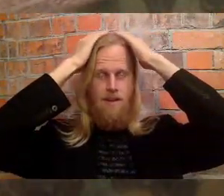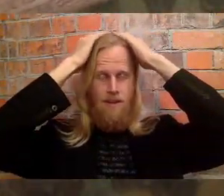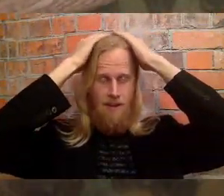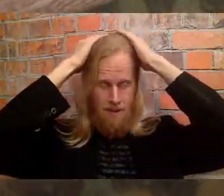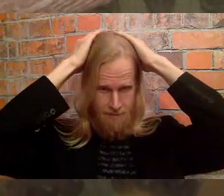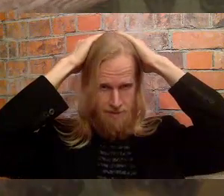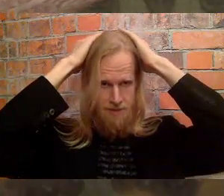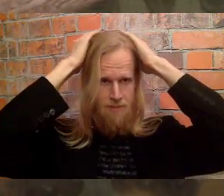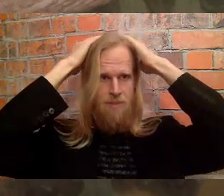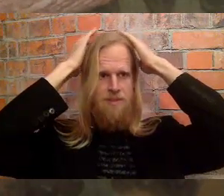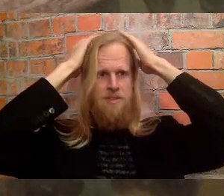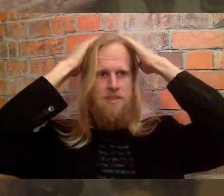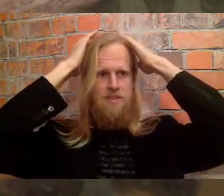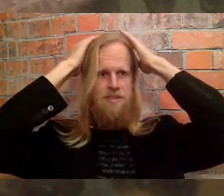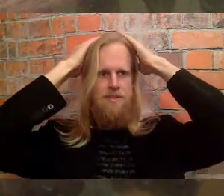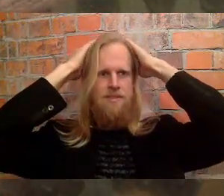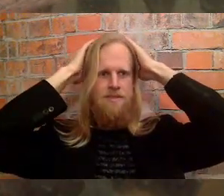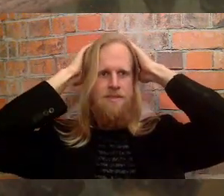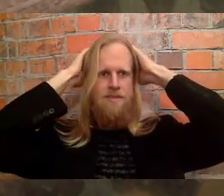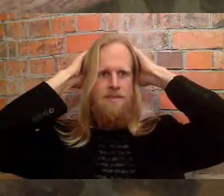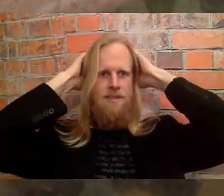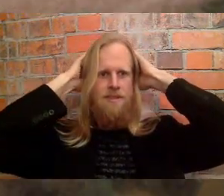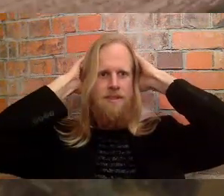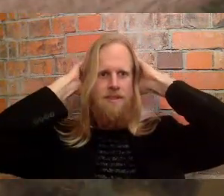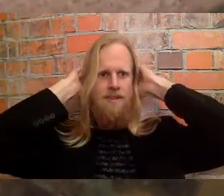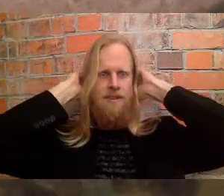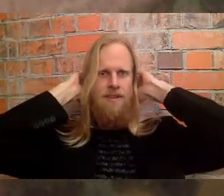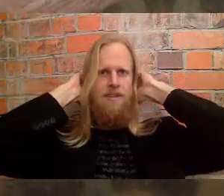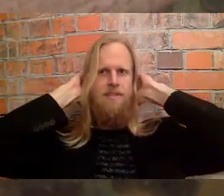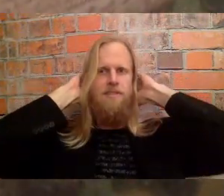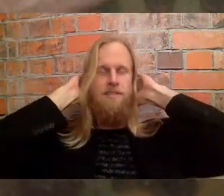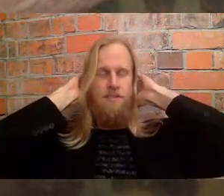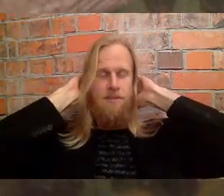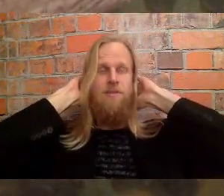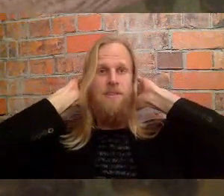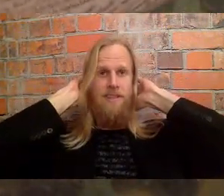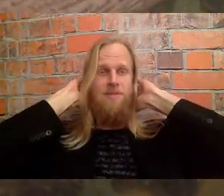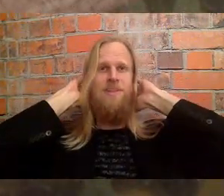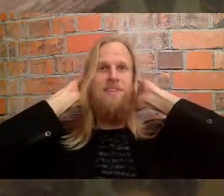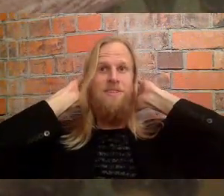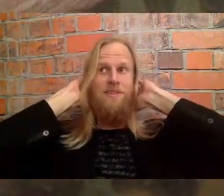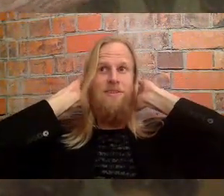permission to do what you asked me to do.